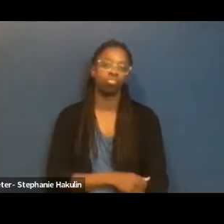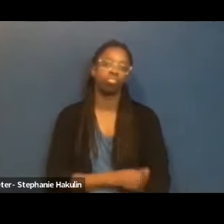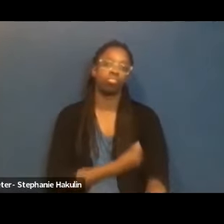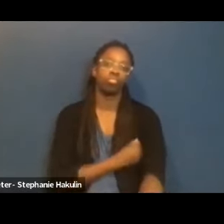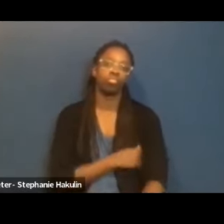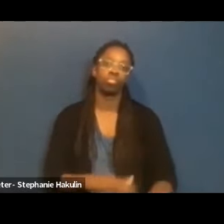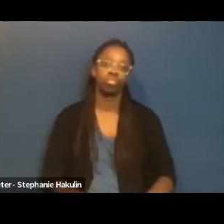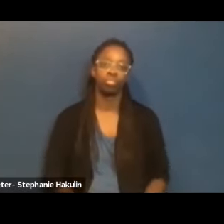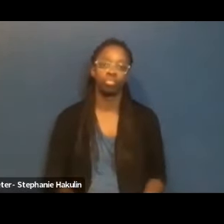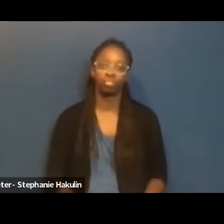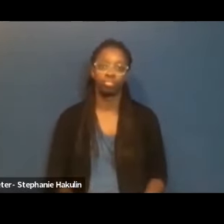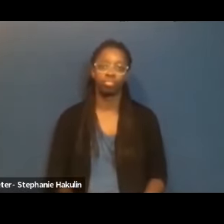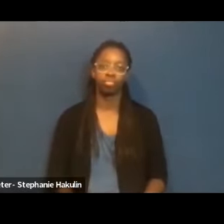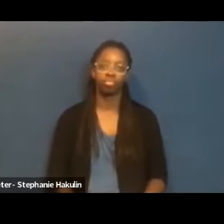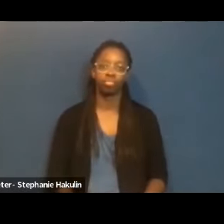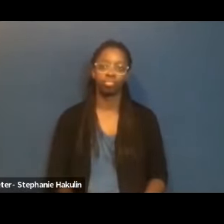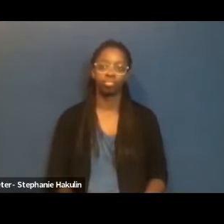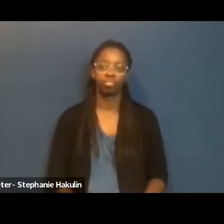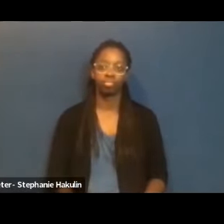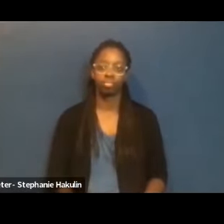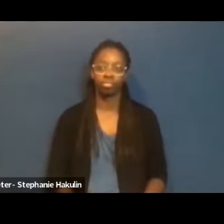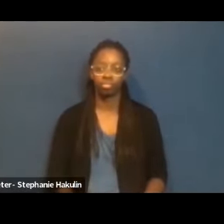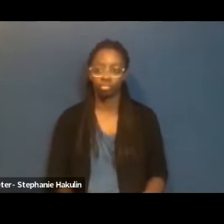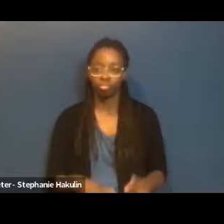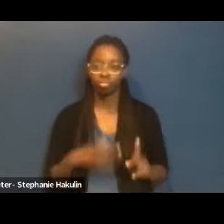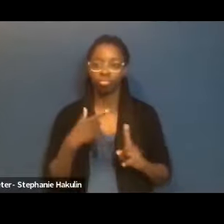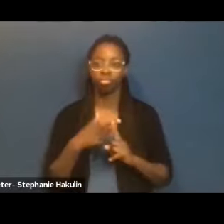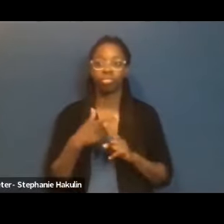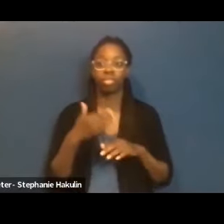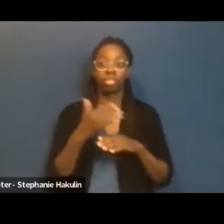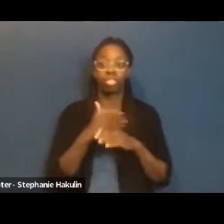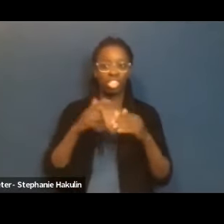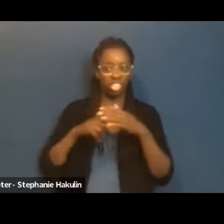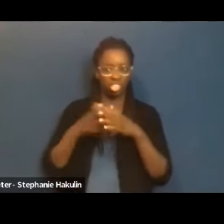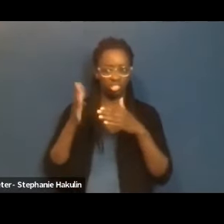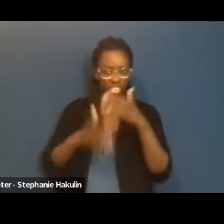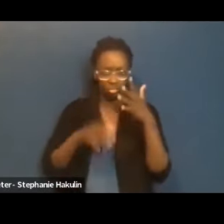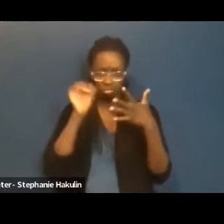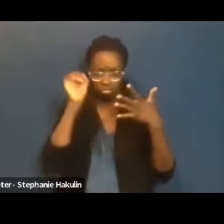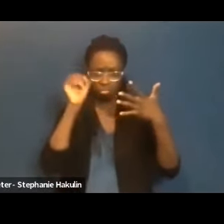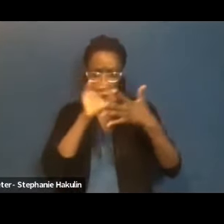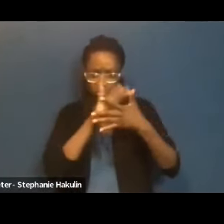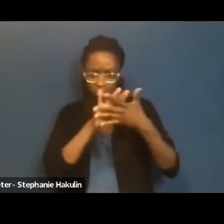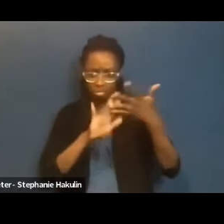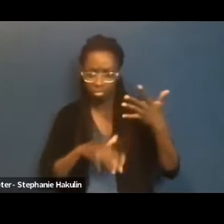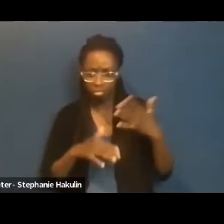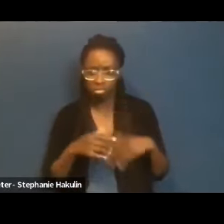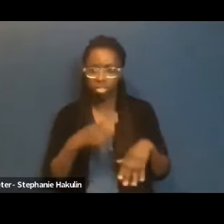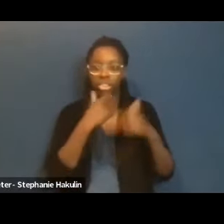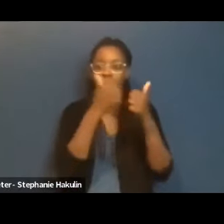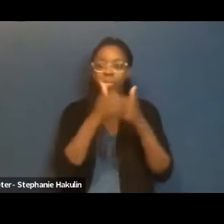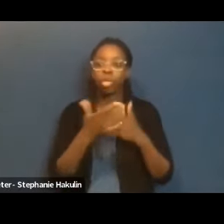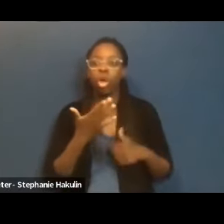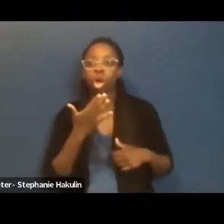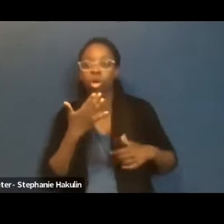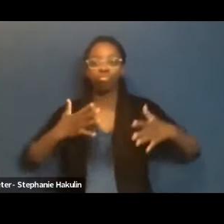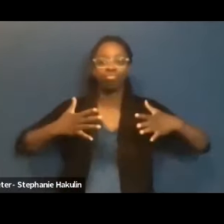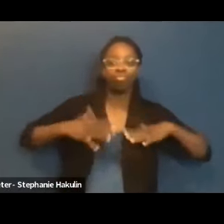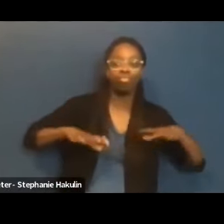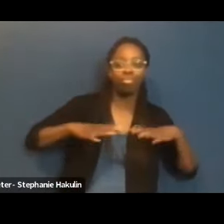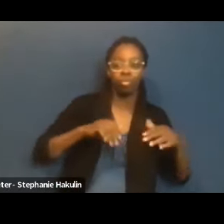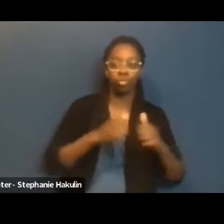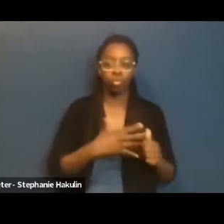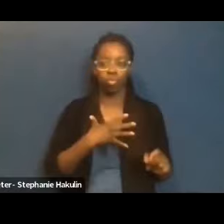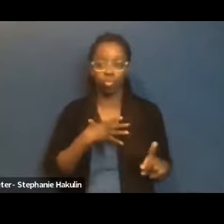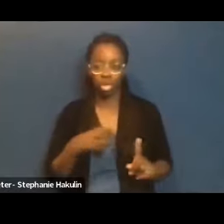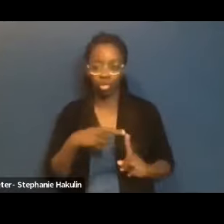Before completing the following steps, please be sure to separate your colored clothes from your whites. Choose your load size,